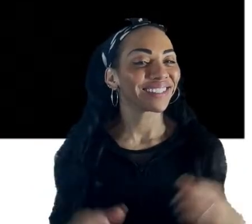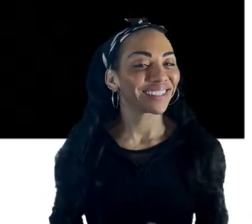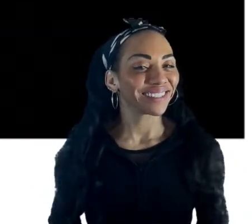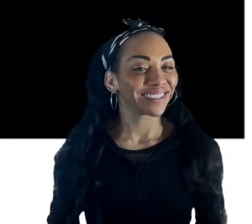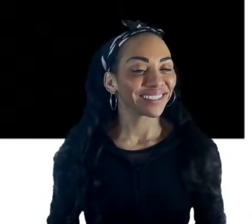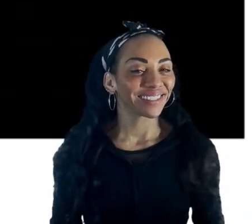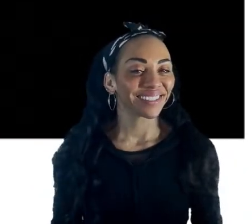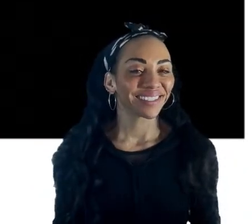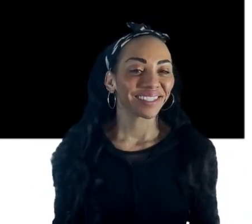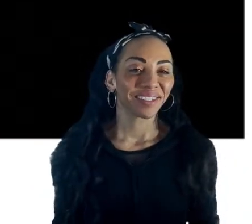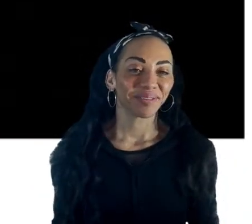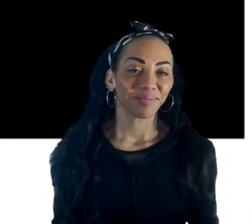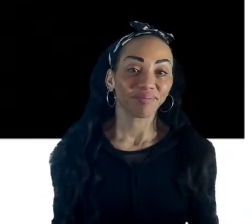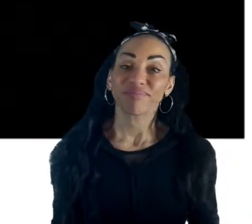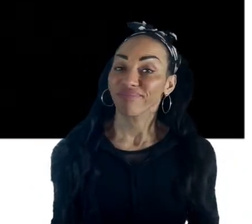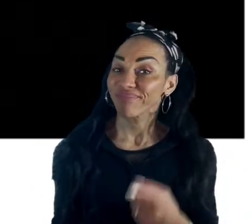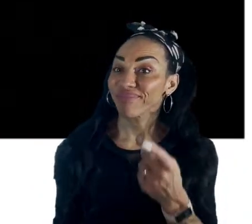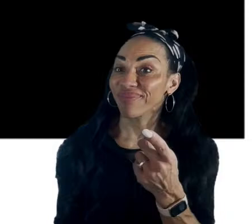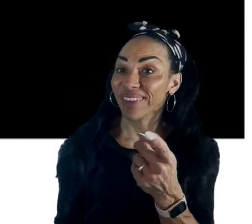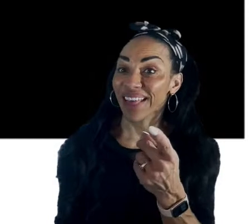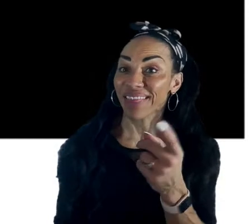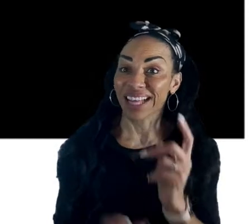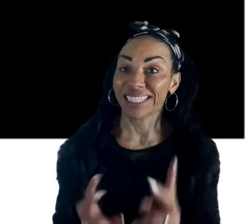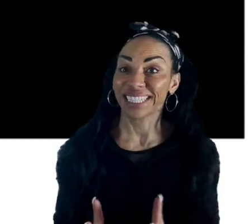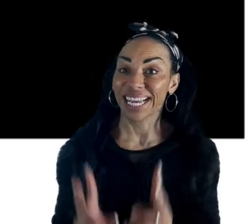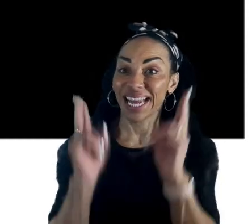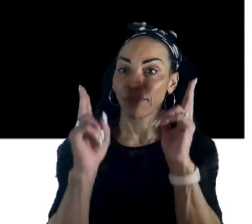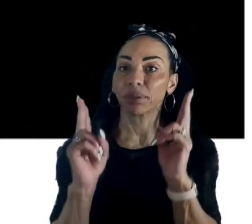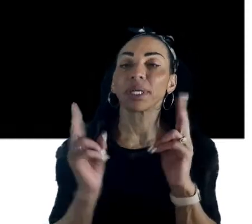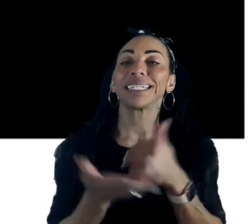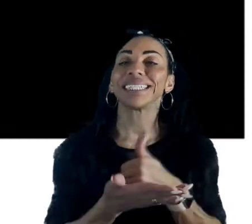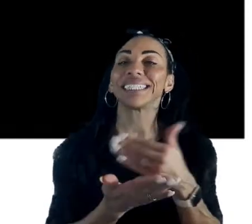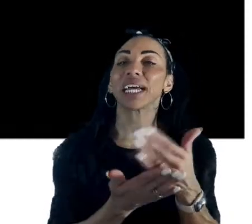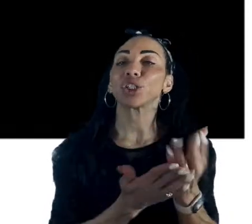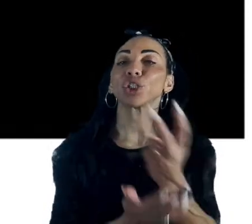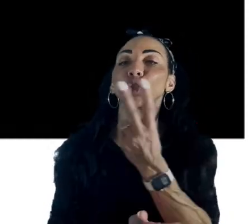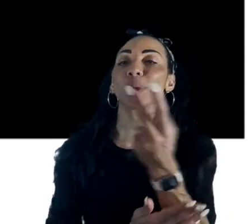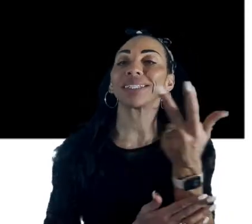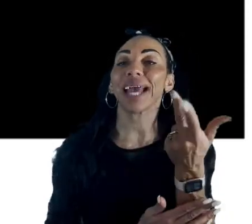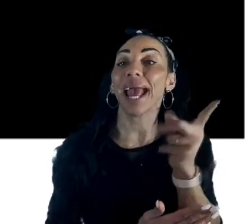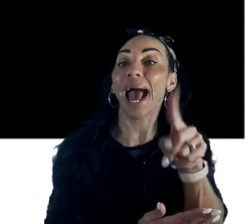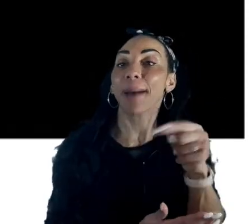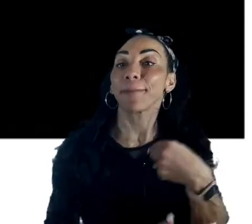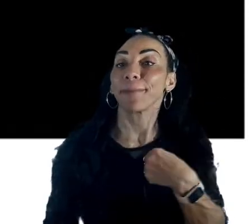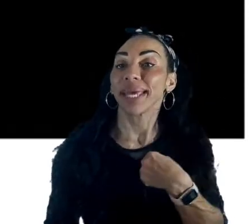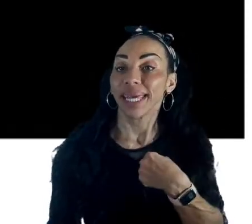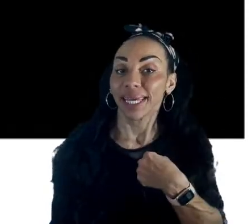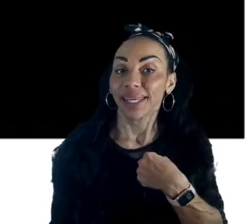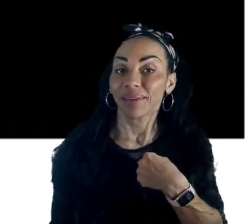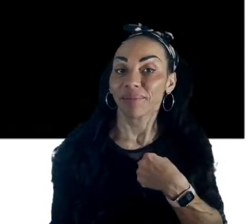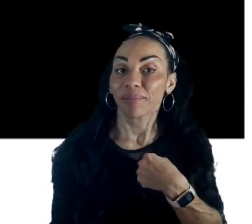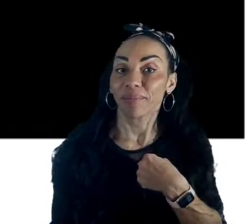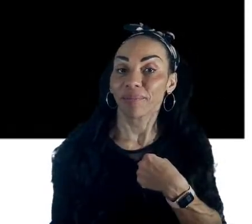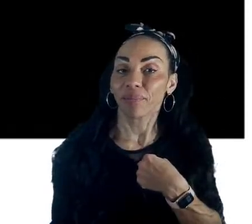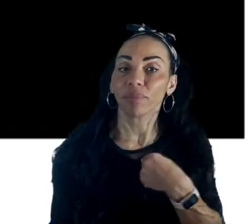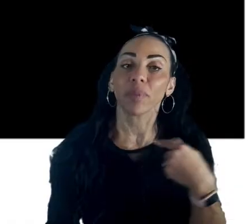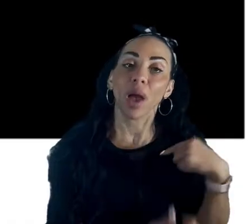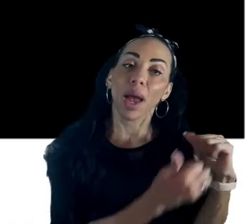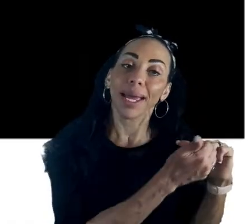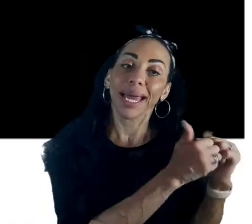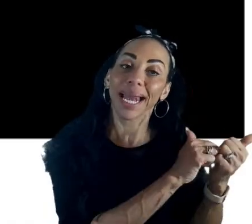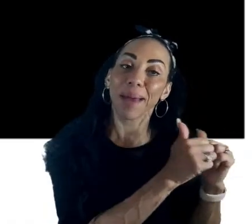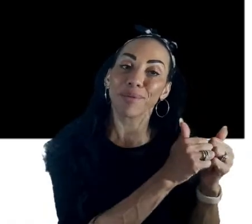Yeah, so that's the trailer for my show, Section 28 and Me. So as you can see, I collaborated with my